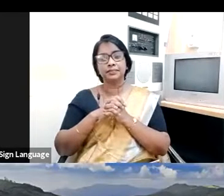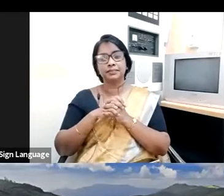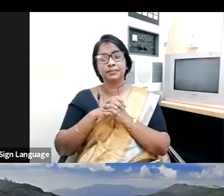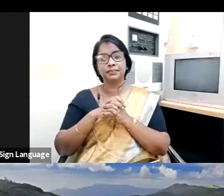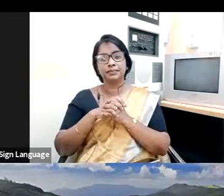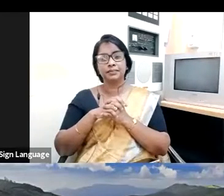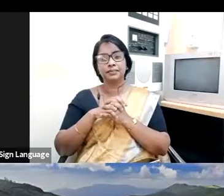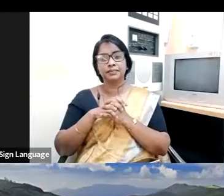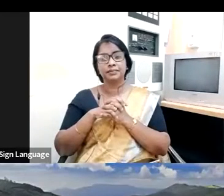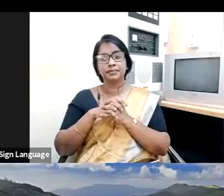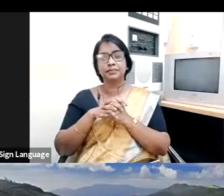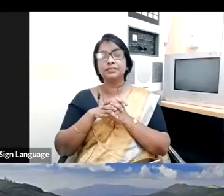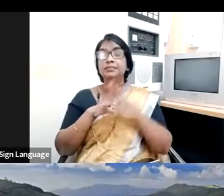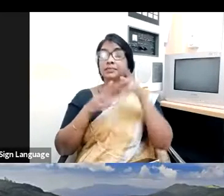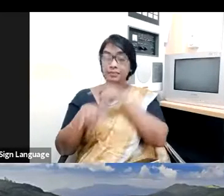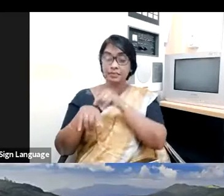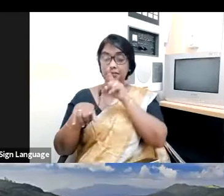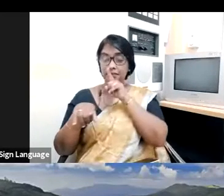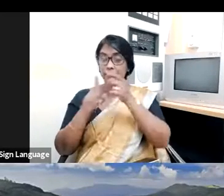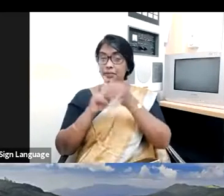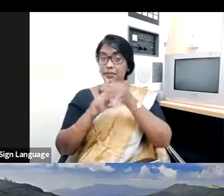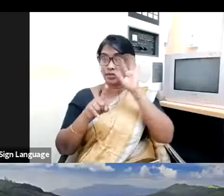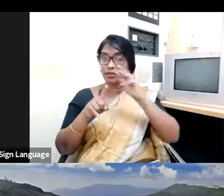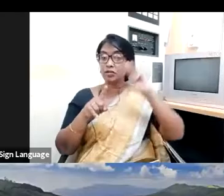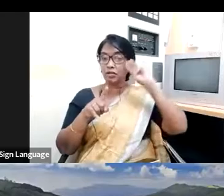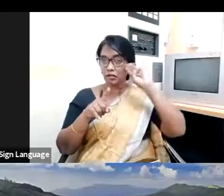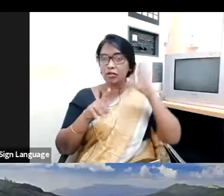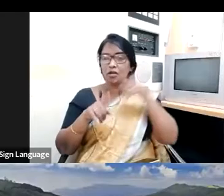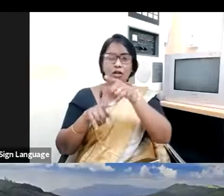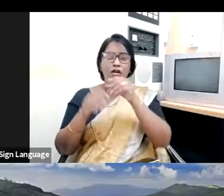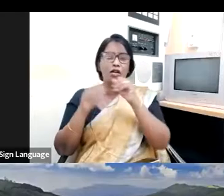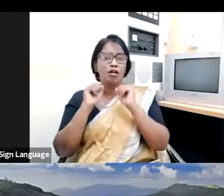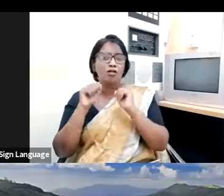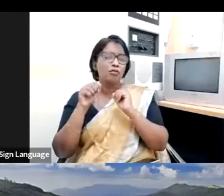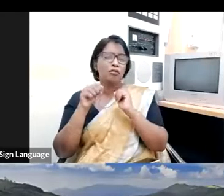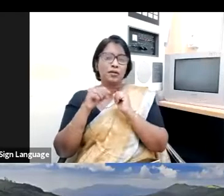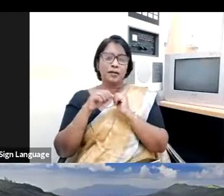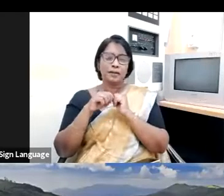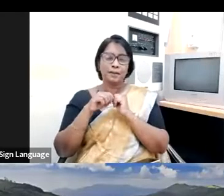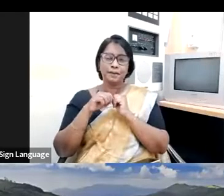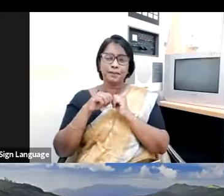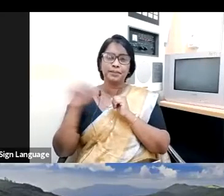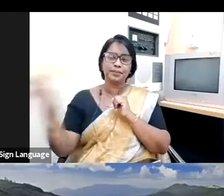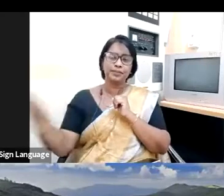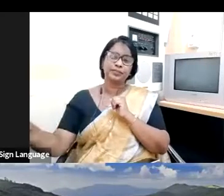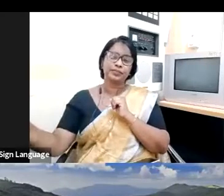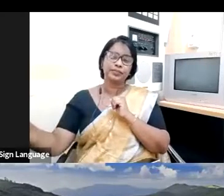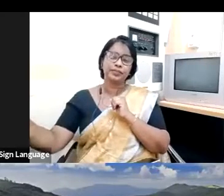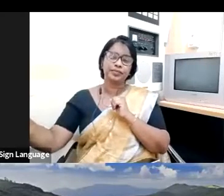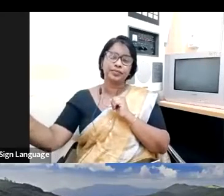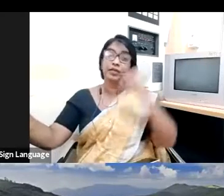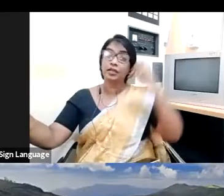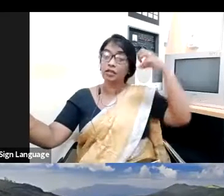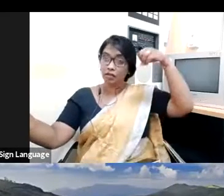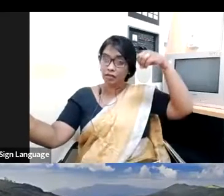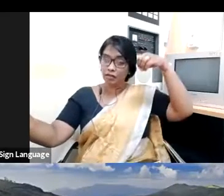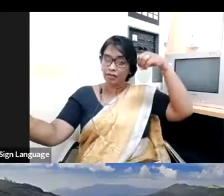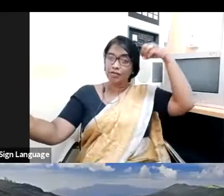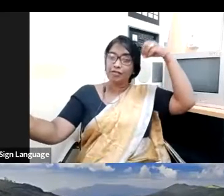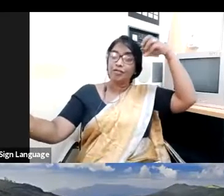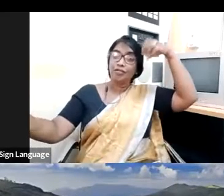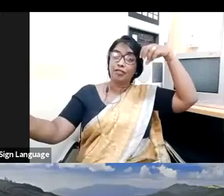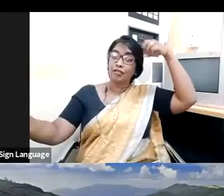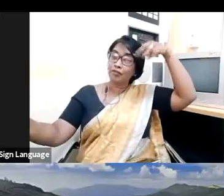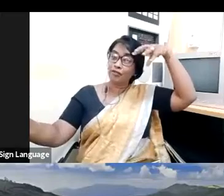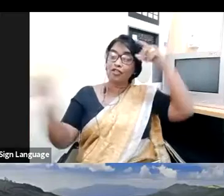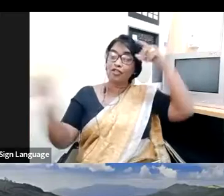problem? The CEB has for many years monopolized the coal national power strategy of Sri Lanka.